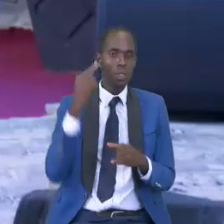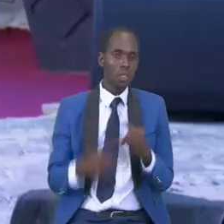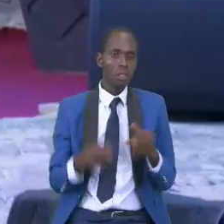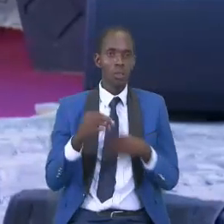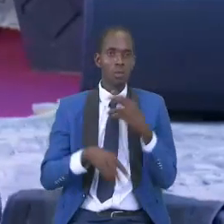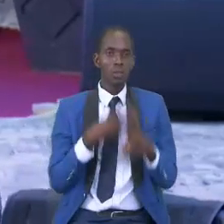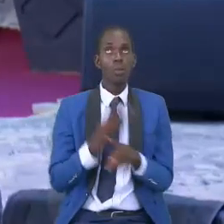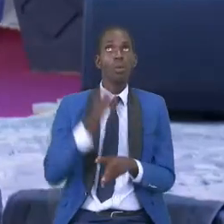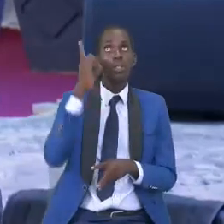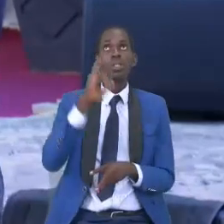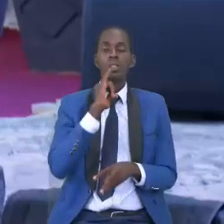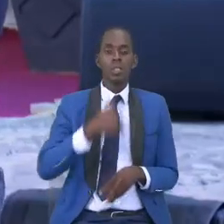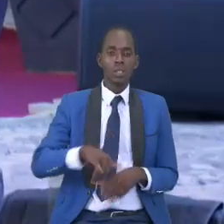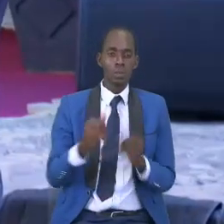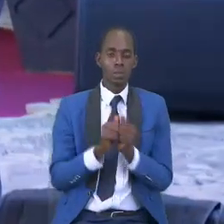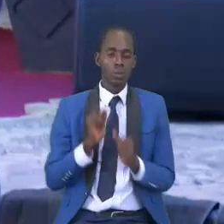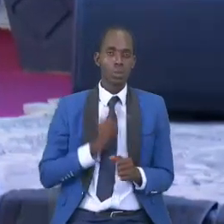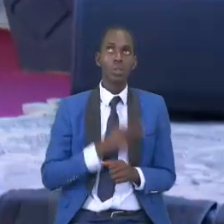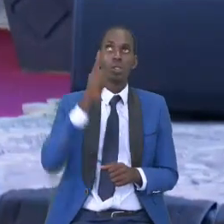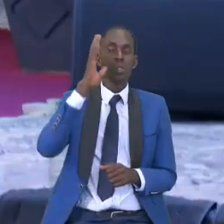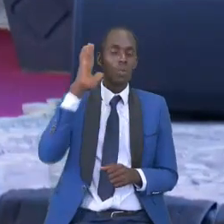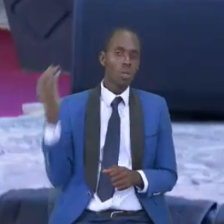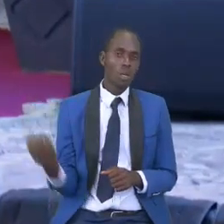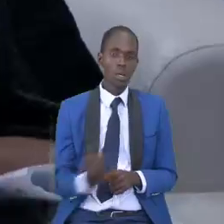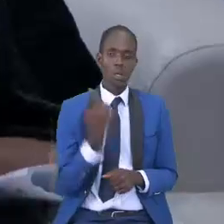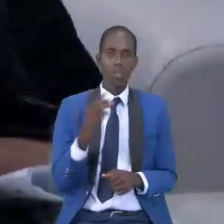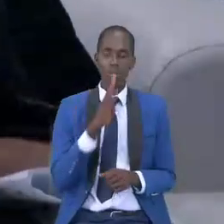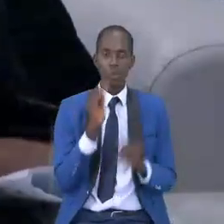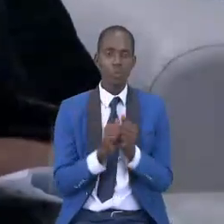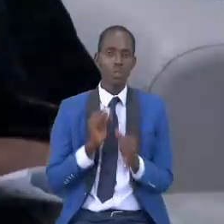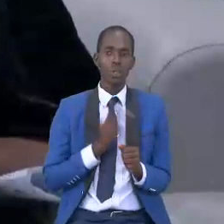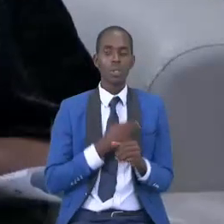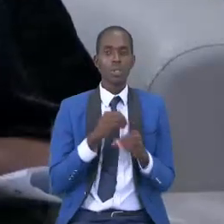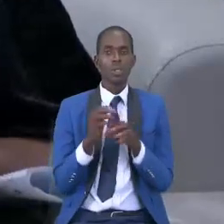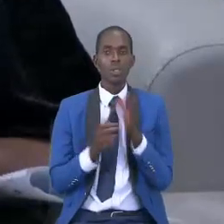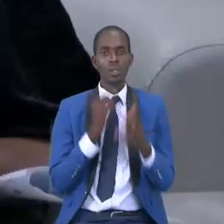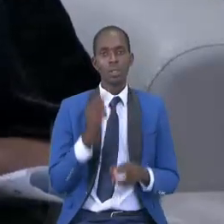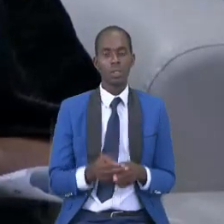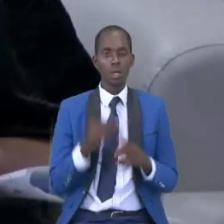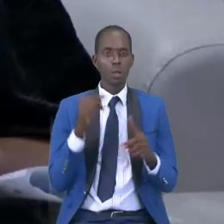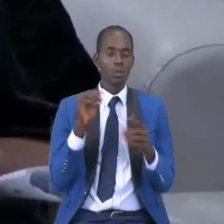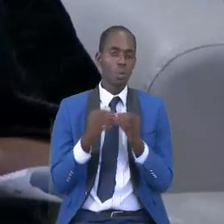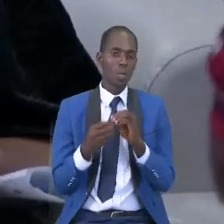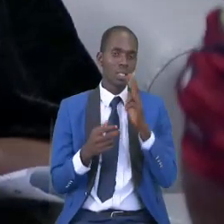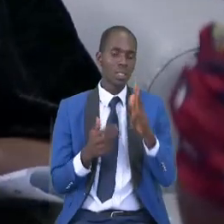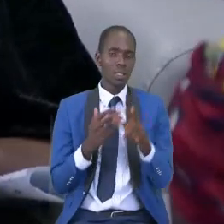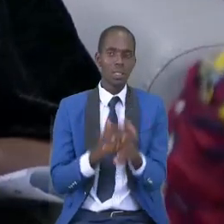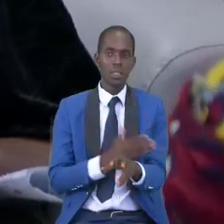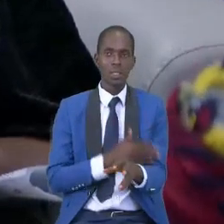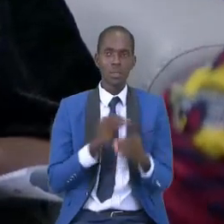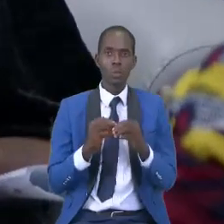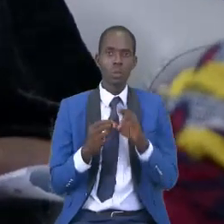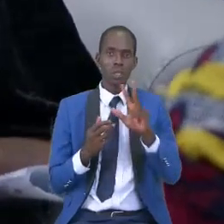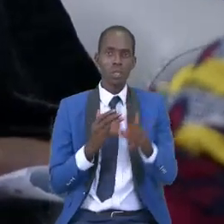with us today. He will ever be with us in Jesus' name. We come to number three here. Number three is